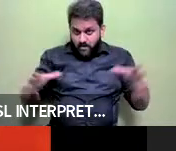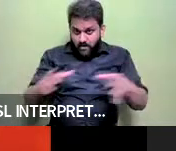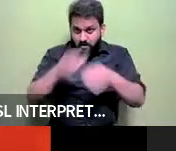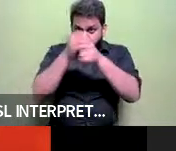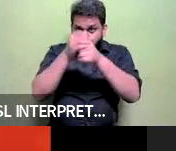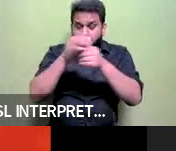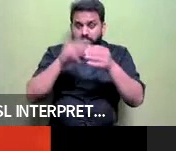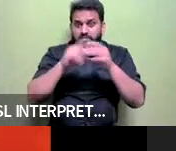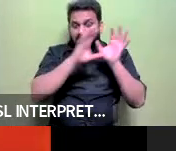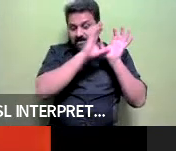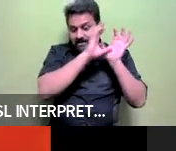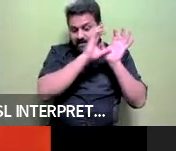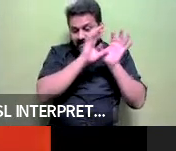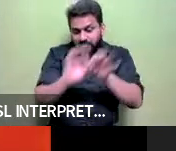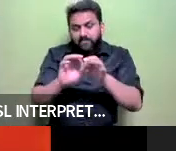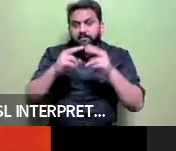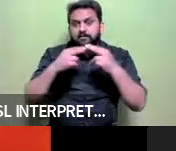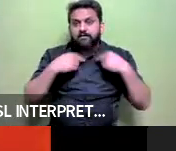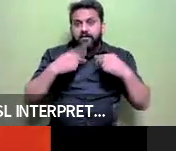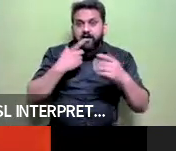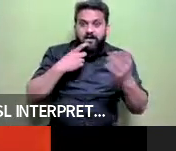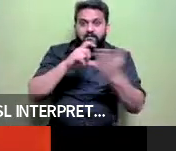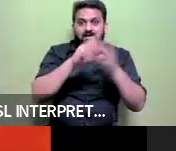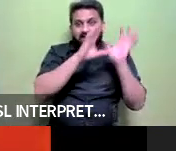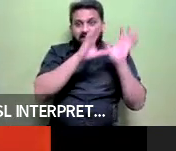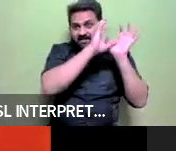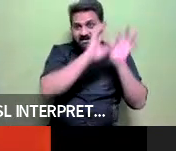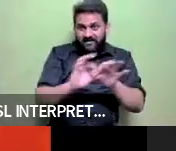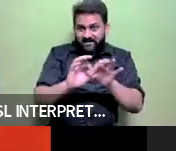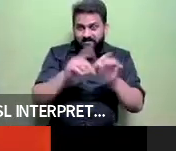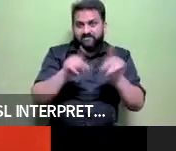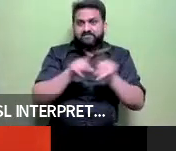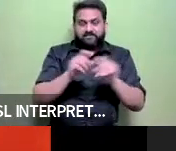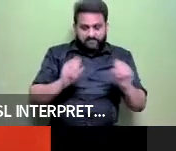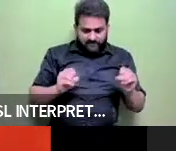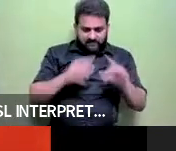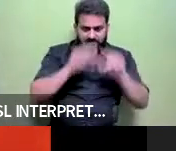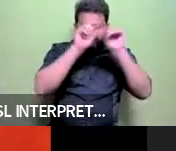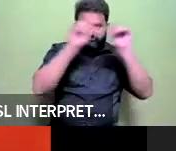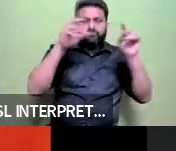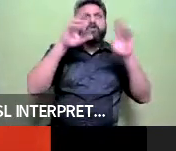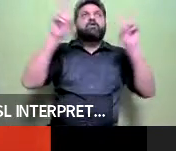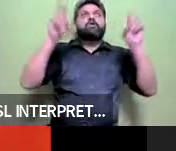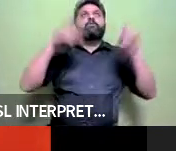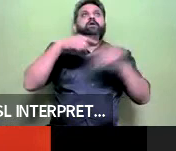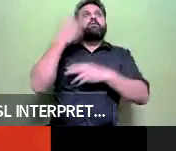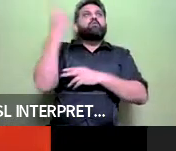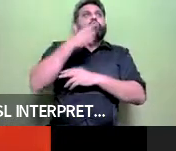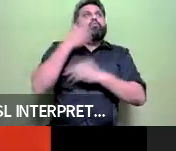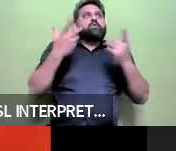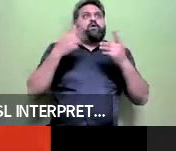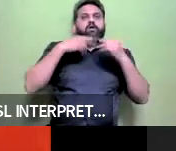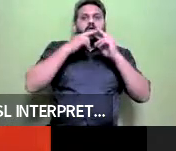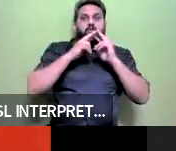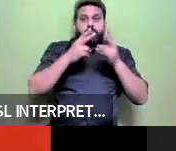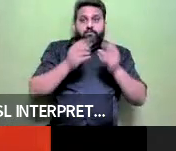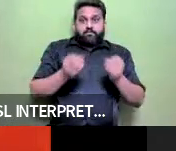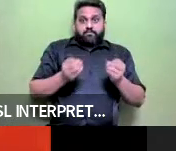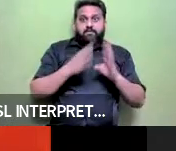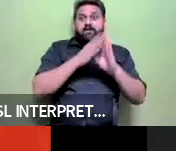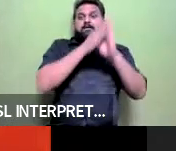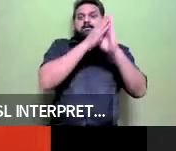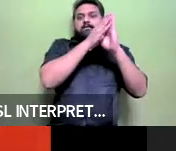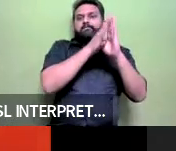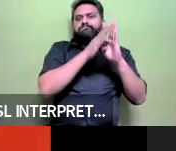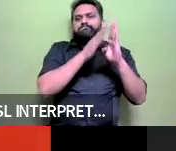case theory. The case theory, the way you open one-liner, your conclusion should also be like that. But at the same